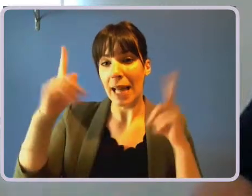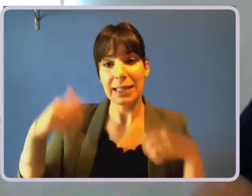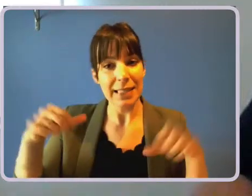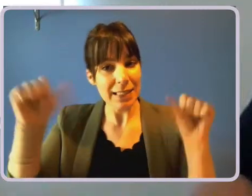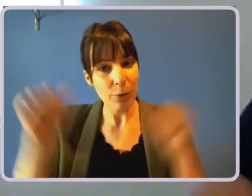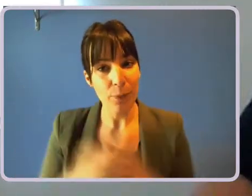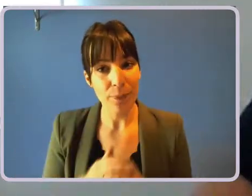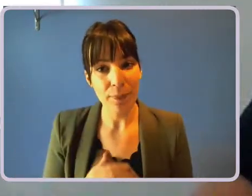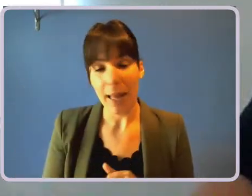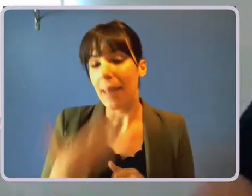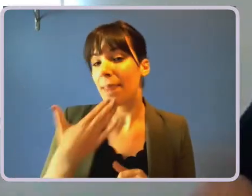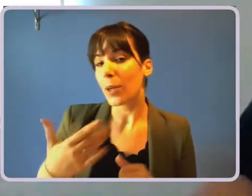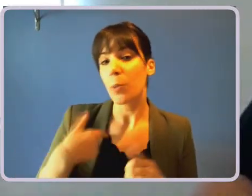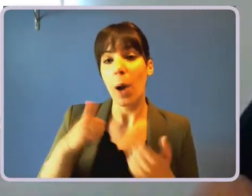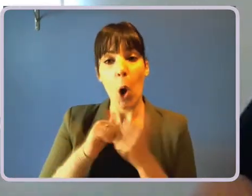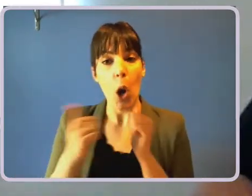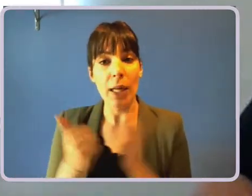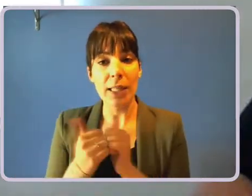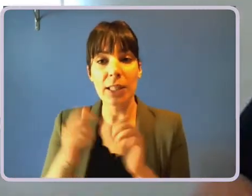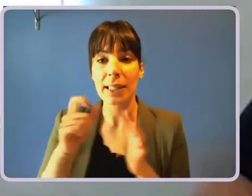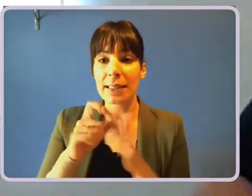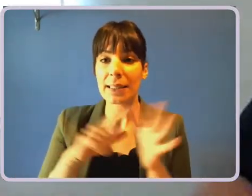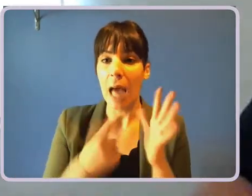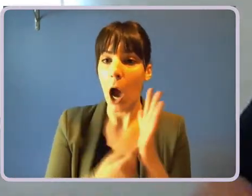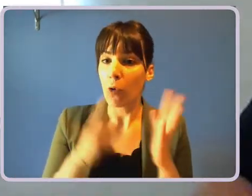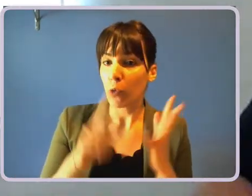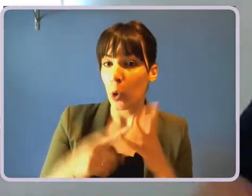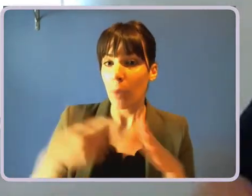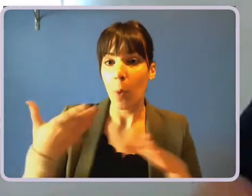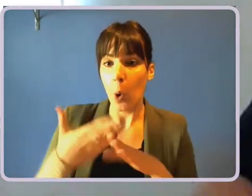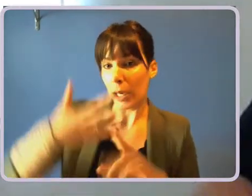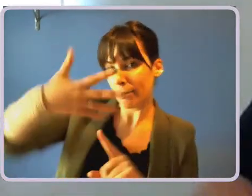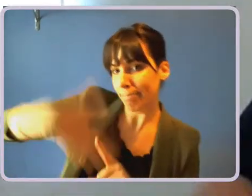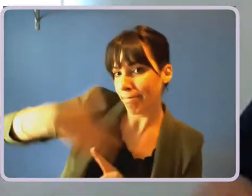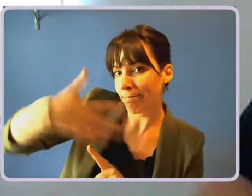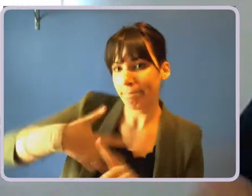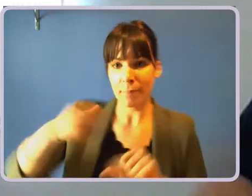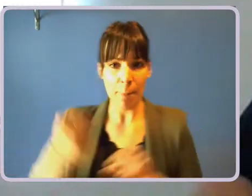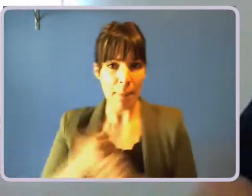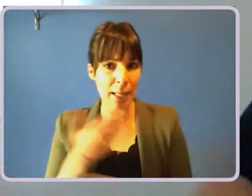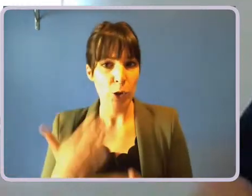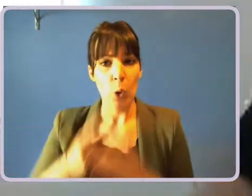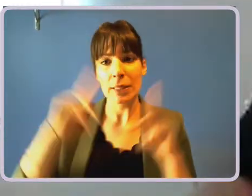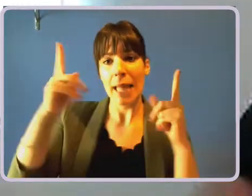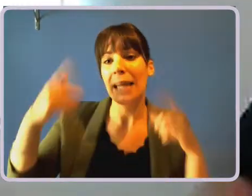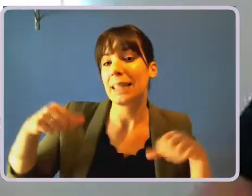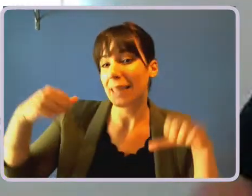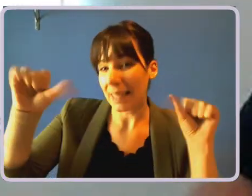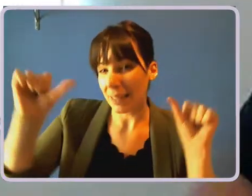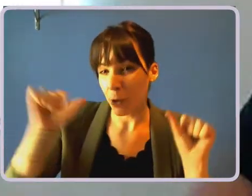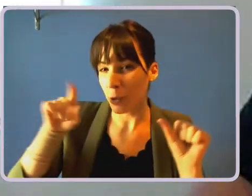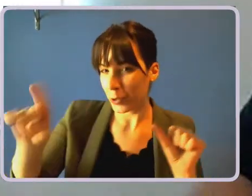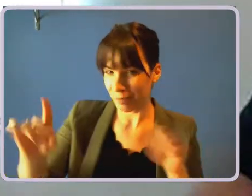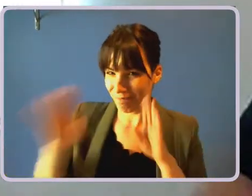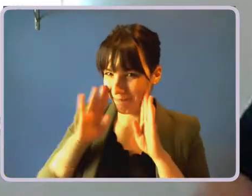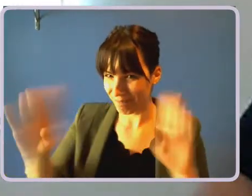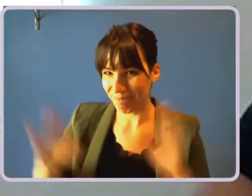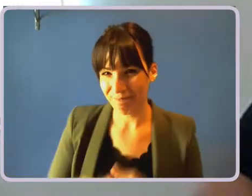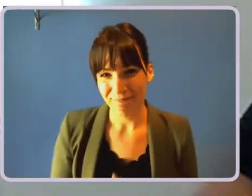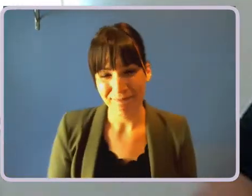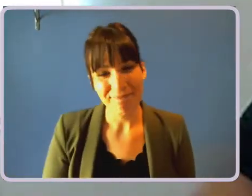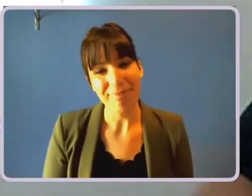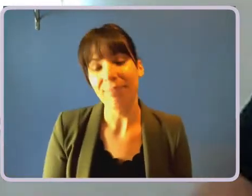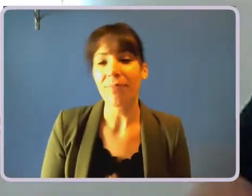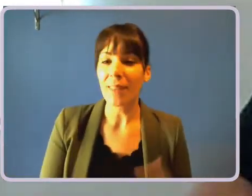at Daru for working behind the scenes at all hours to make this work for you all today. You're absolute legends. Thank you for